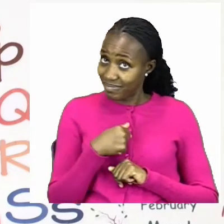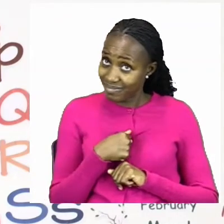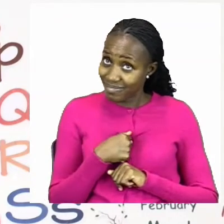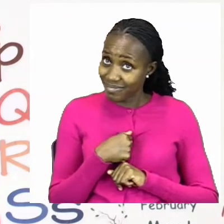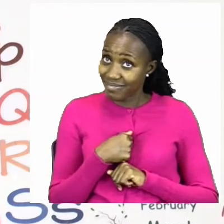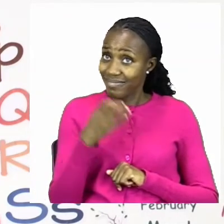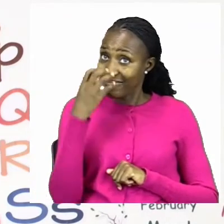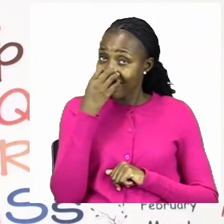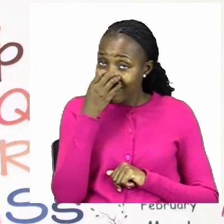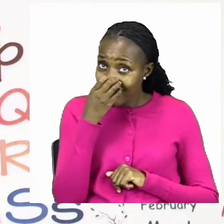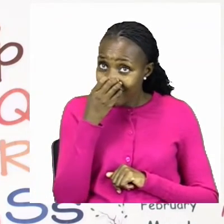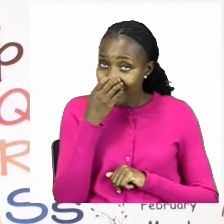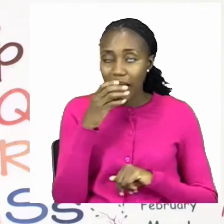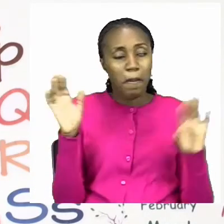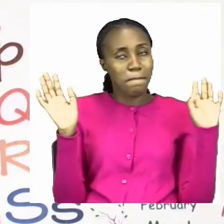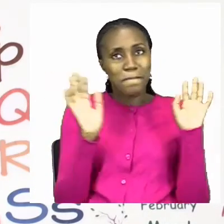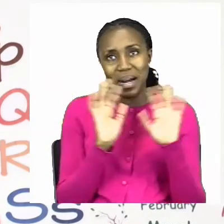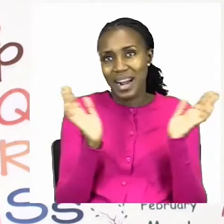and I, we say